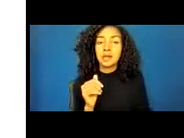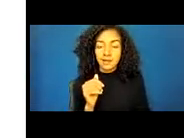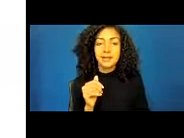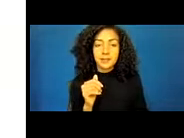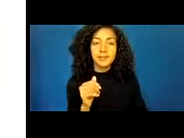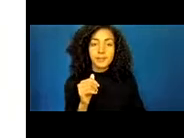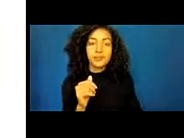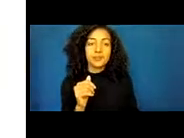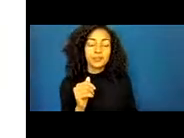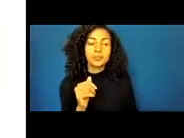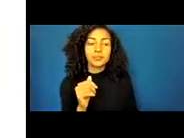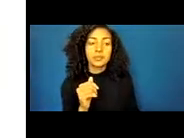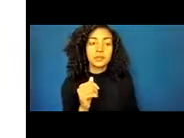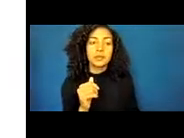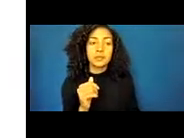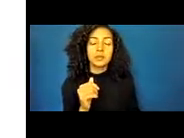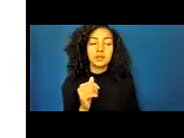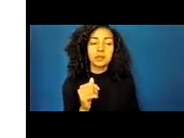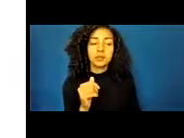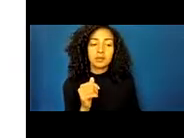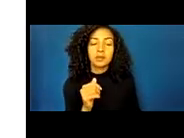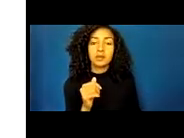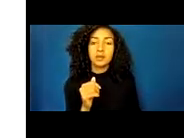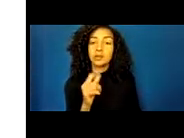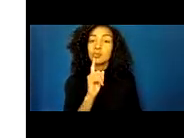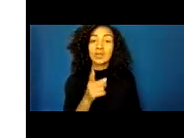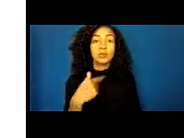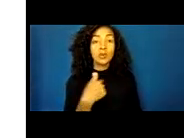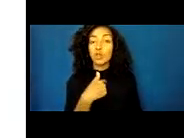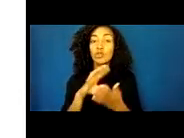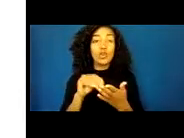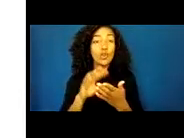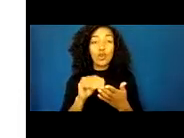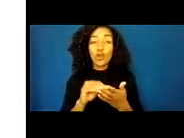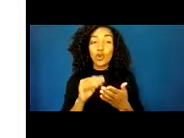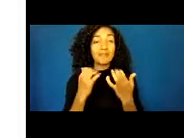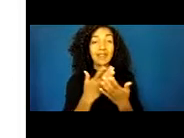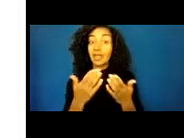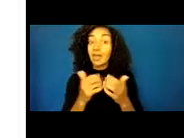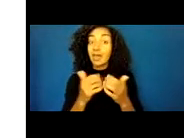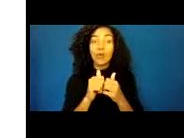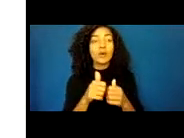we learn many things just through daily watching and interactions.